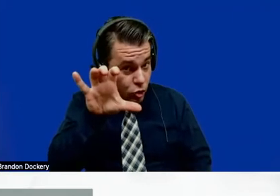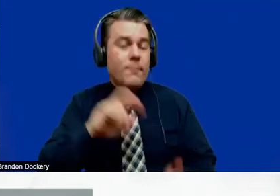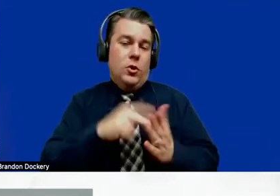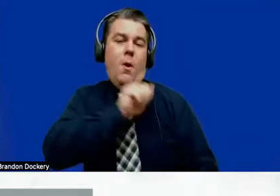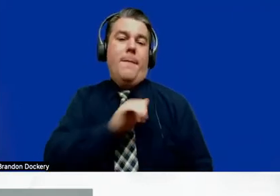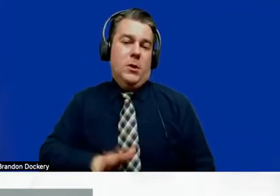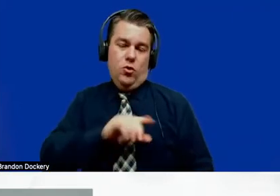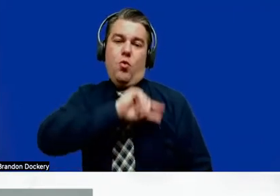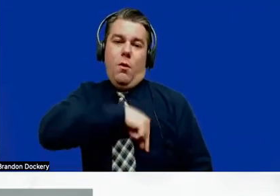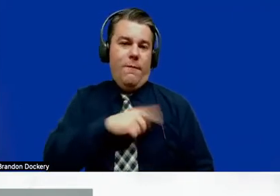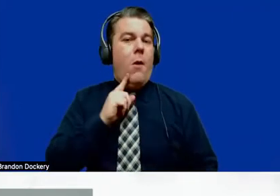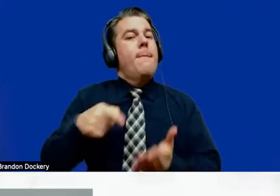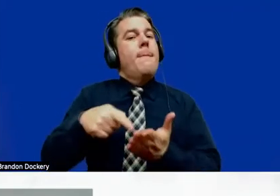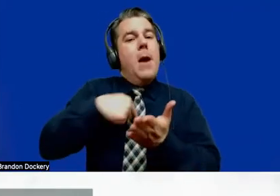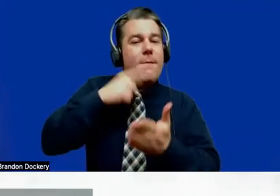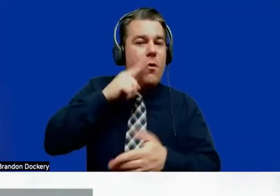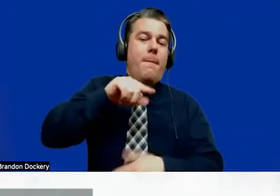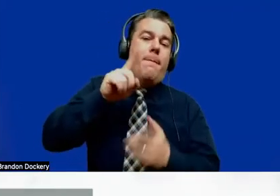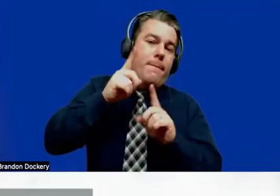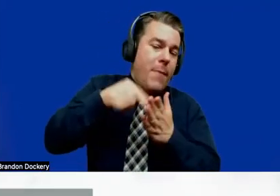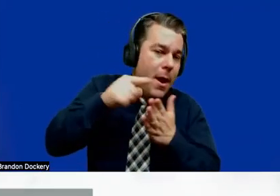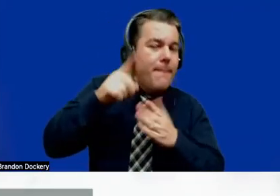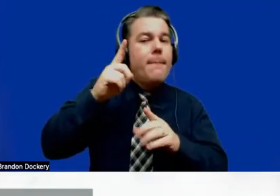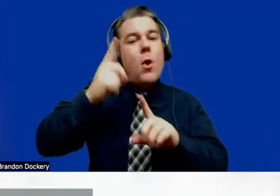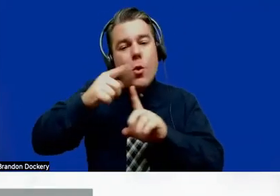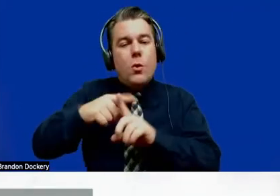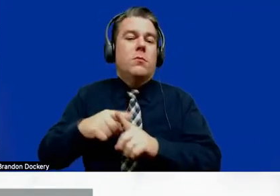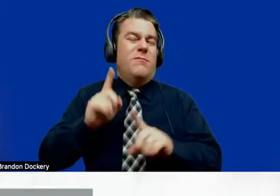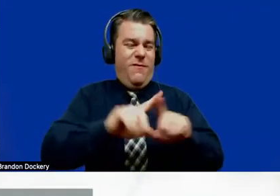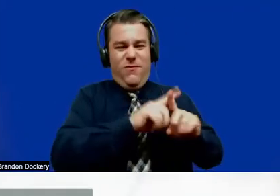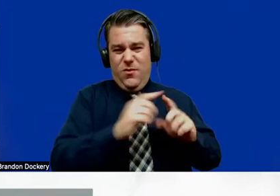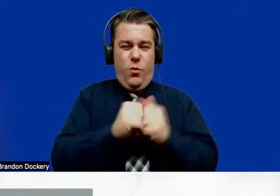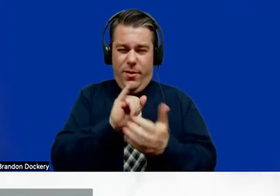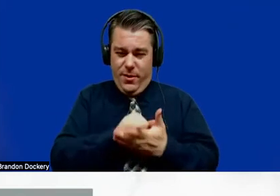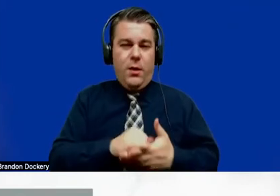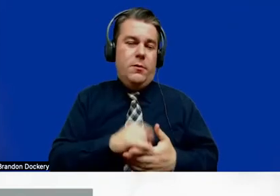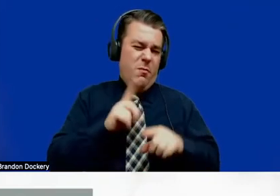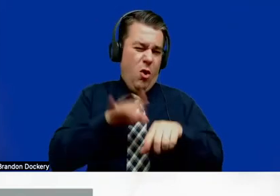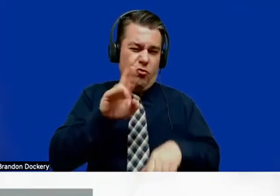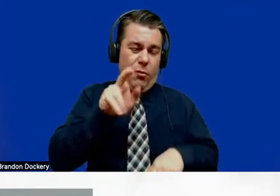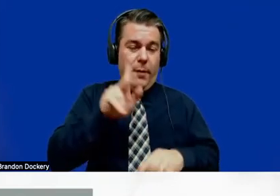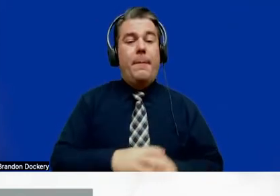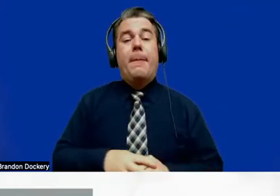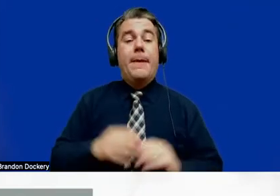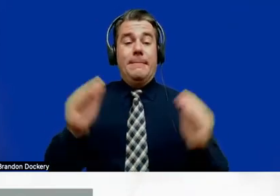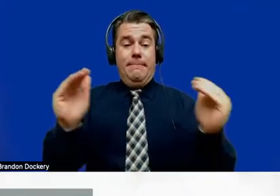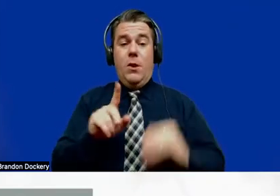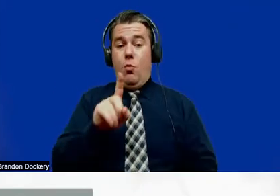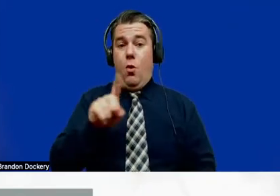paid on your pay points and all the other things that come along with that, depending on what your rank is. Our next tier is 101